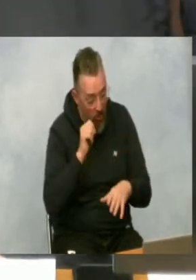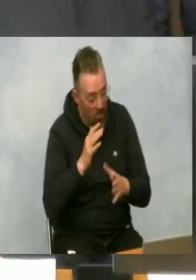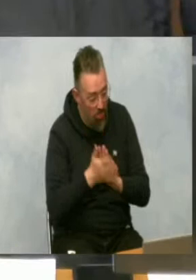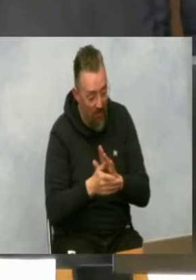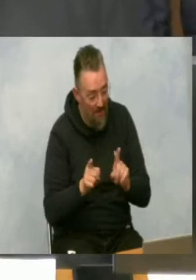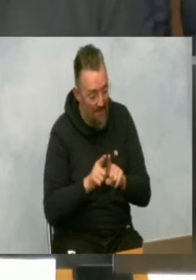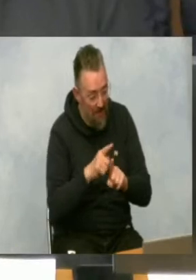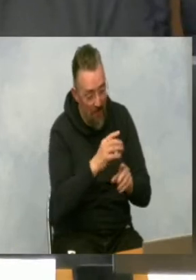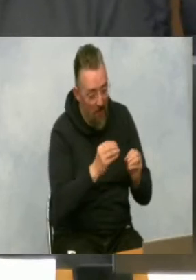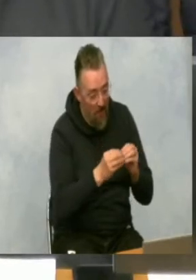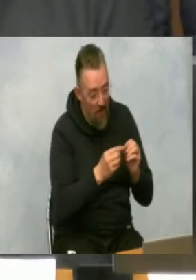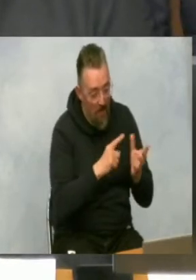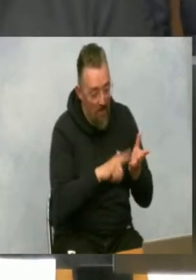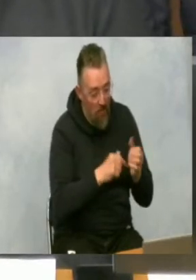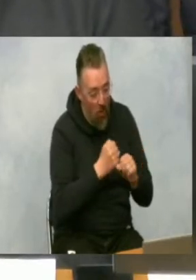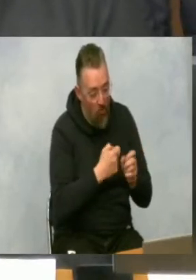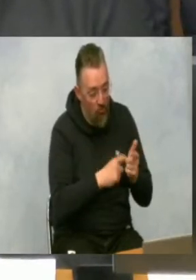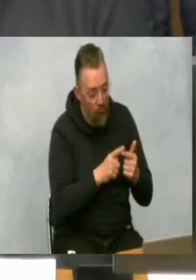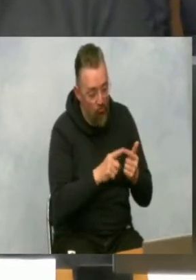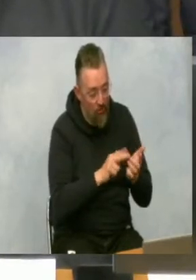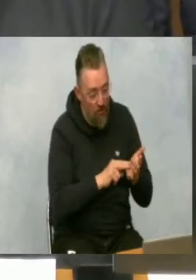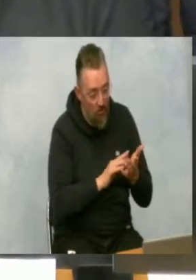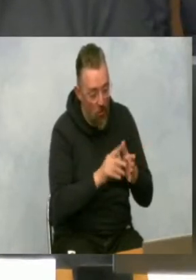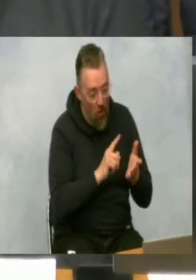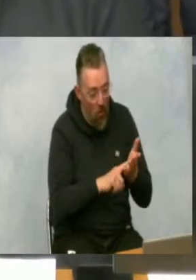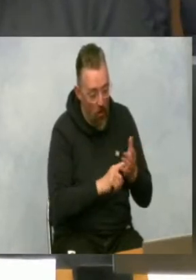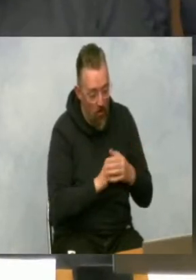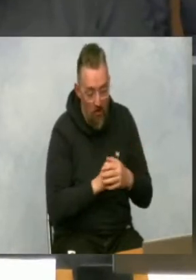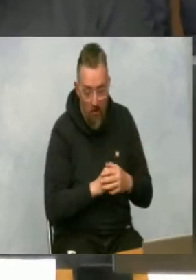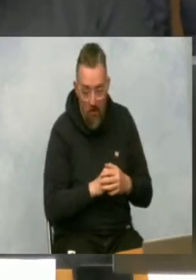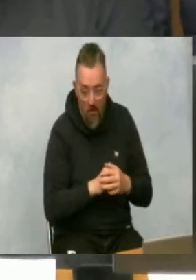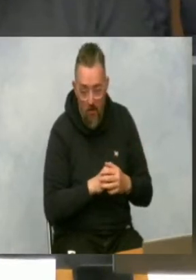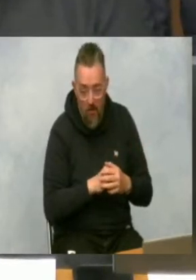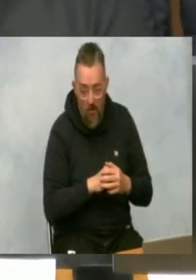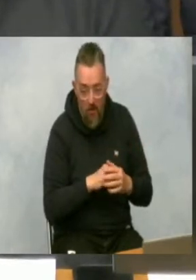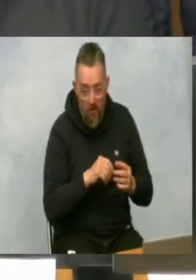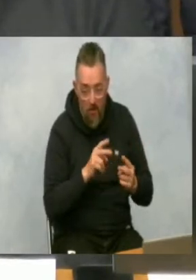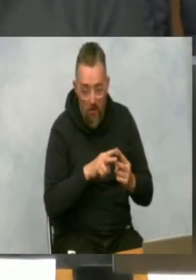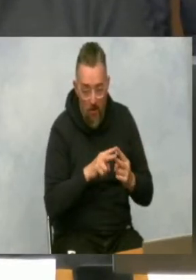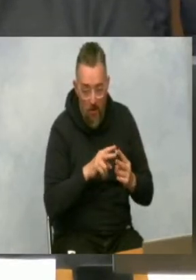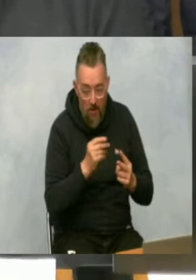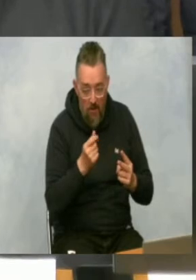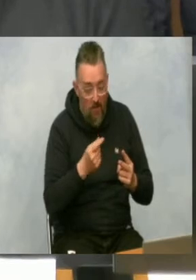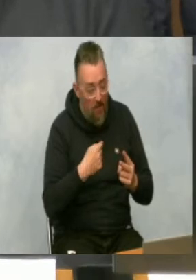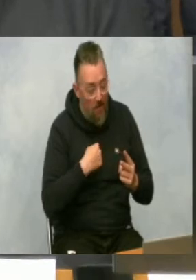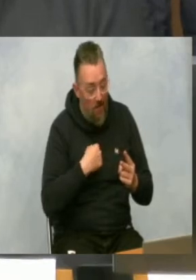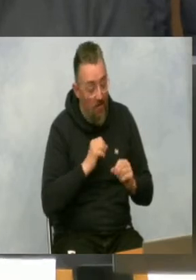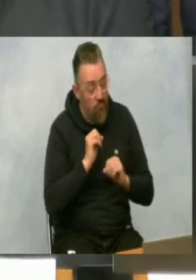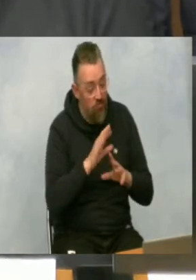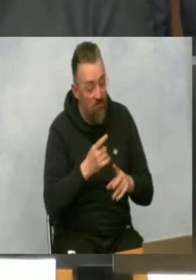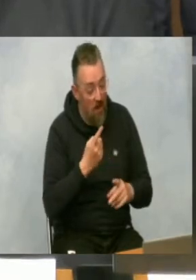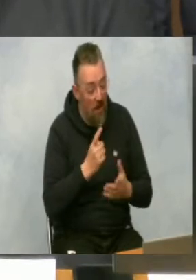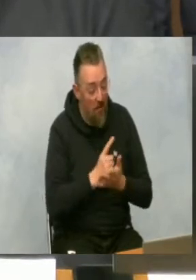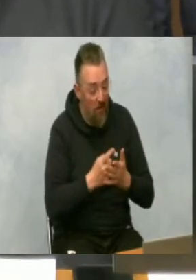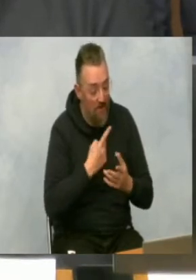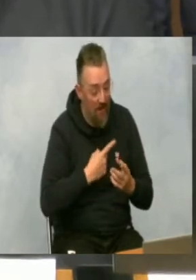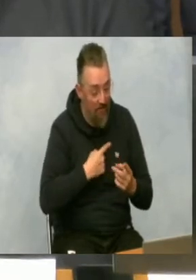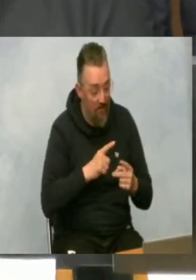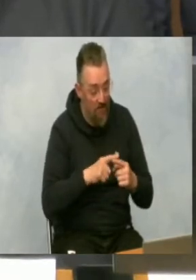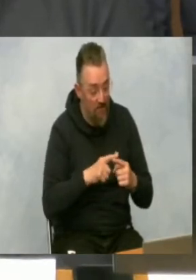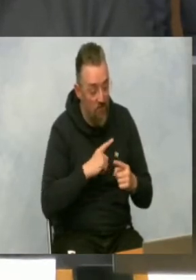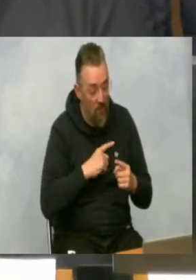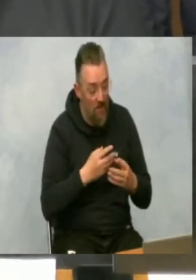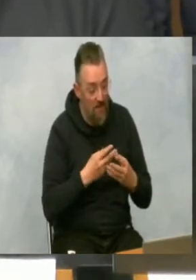Ball Green Hall. A couple of kind of wee selfish points, David. One is that there's obviously a number of